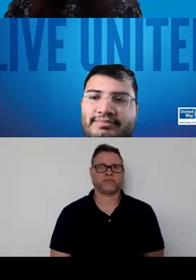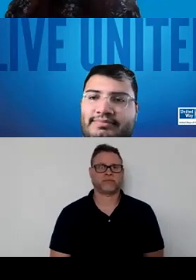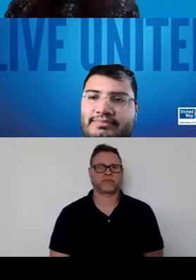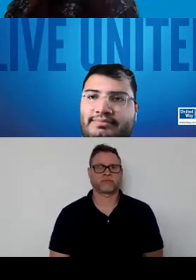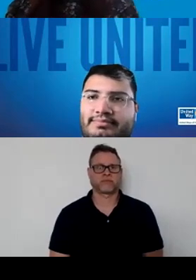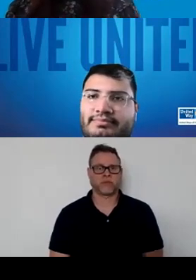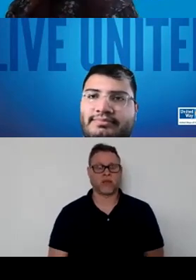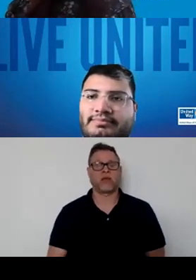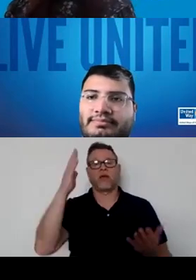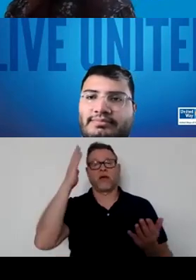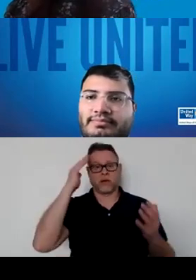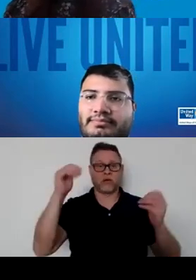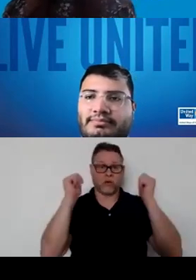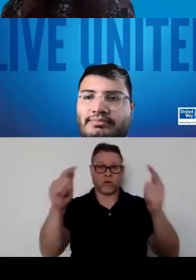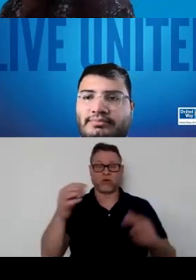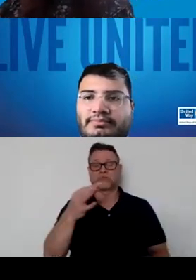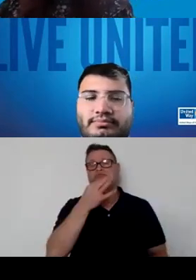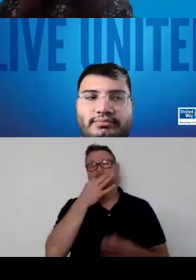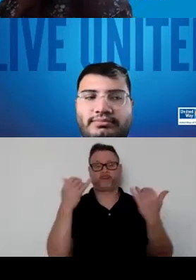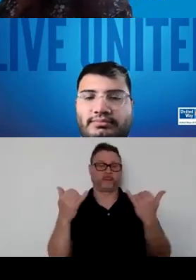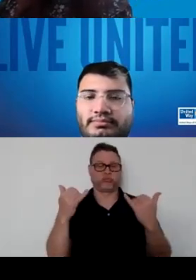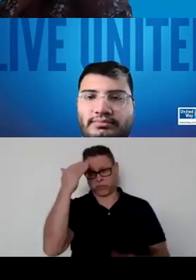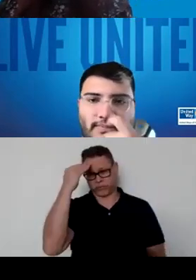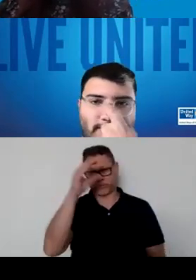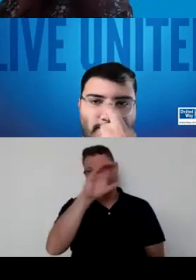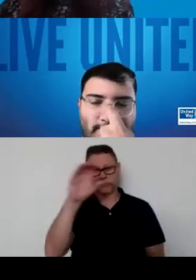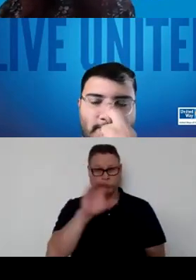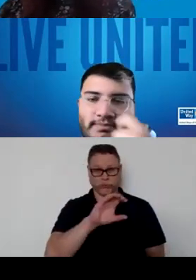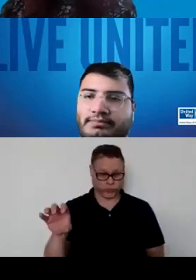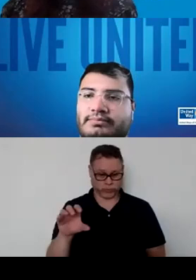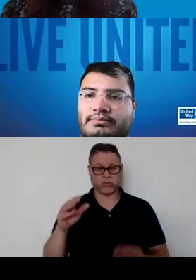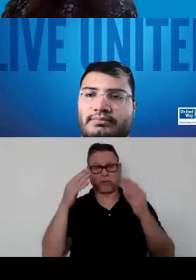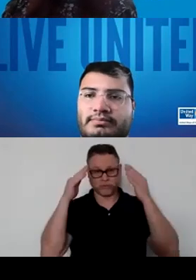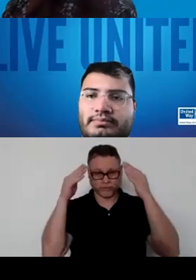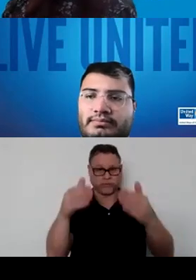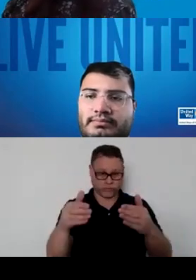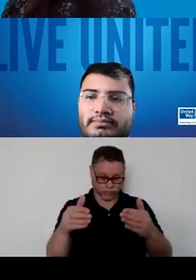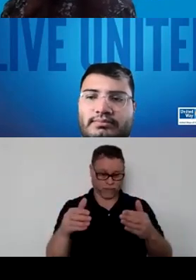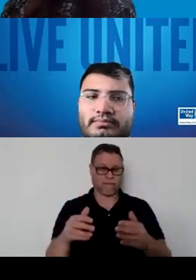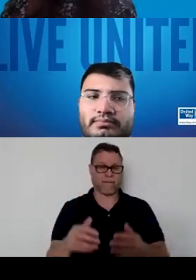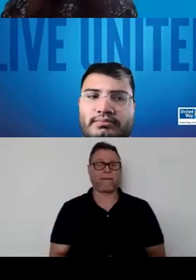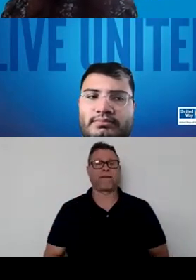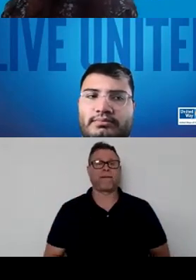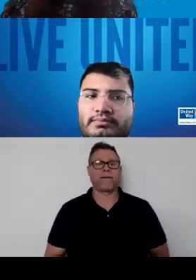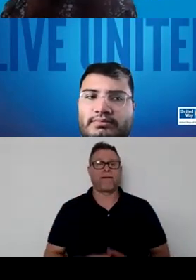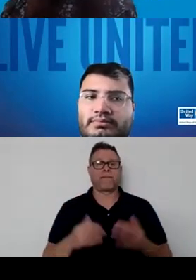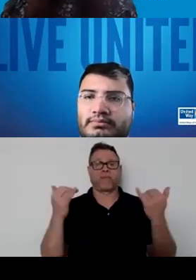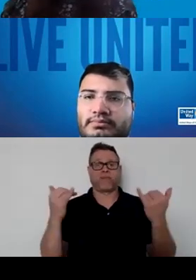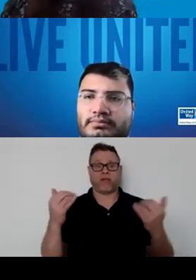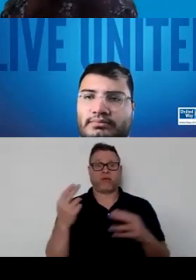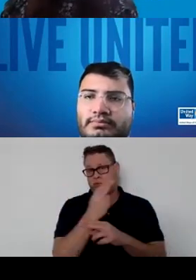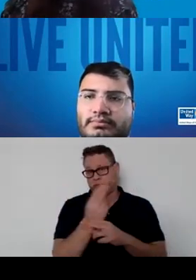I know we're probably all Zoom experts right now, but I wanted just to bring your attention to a few of the features that we will be using